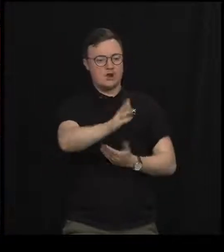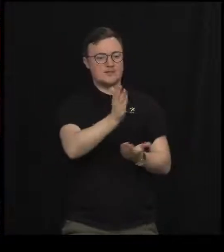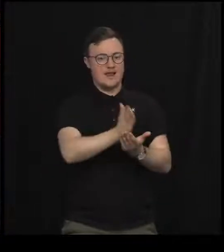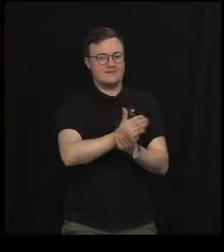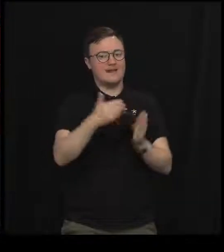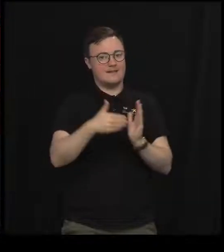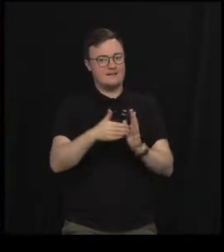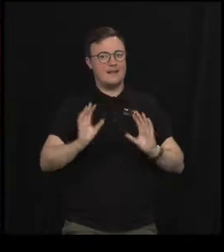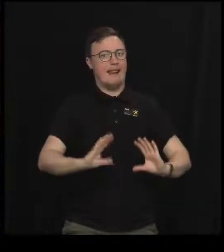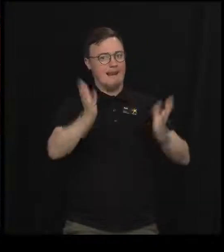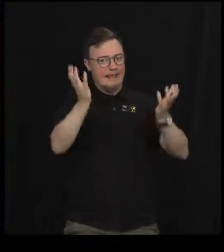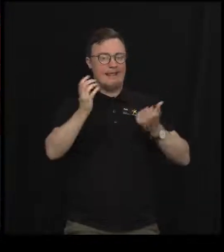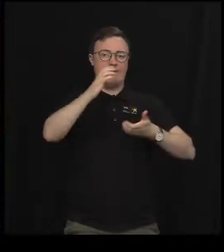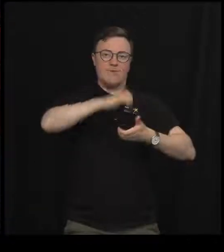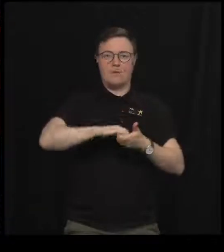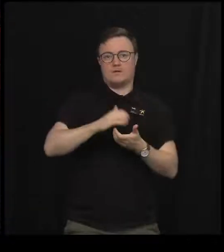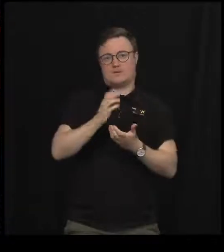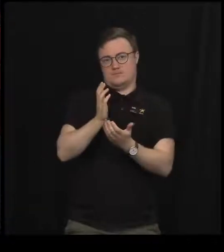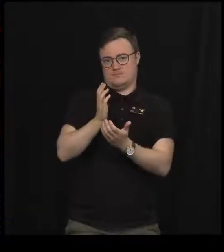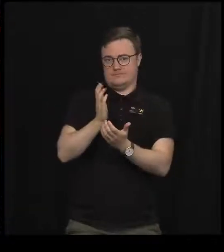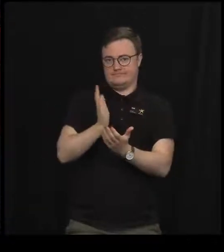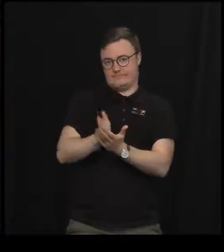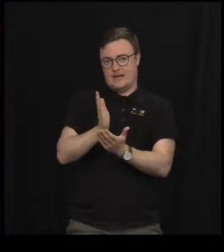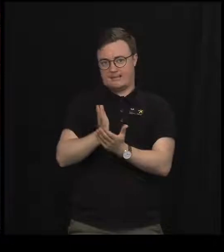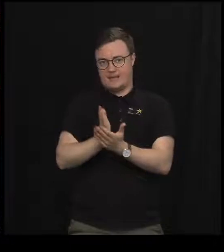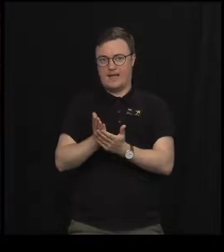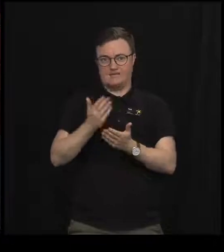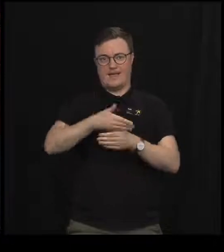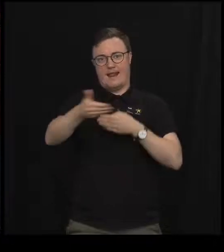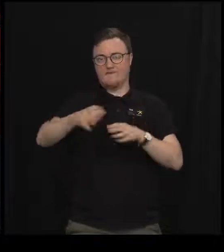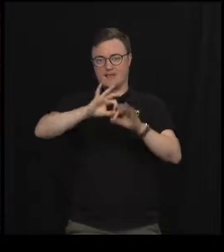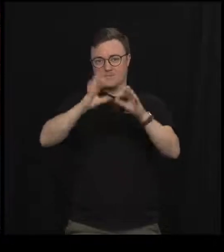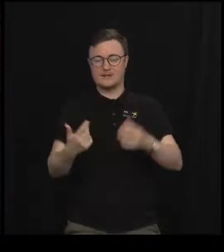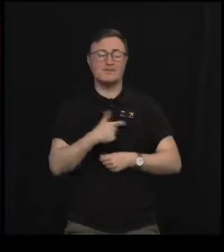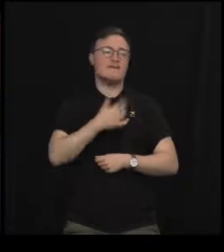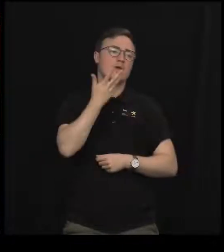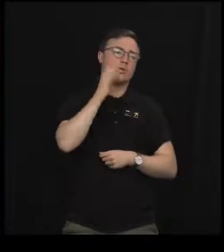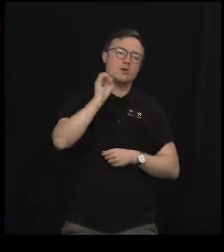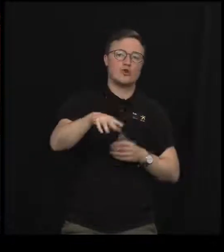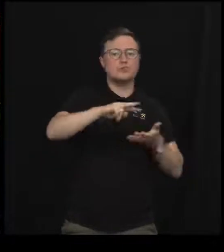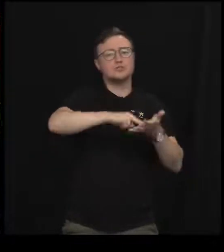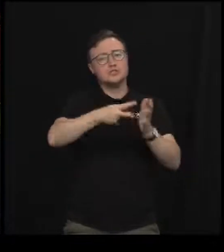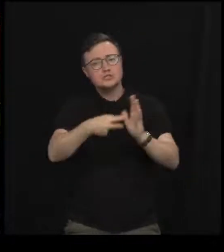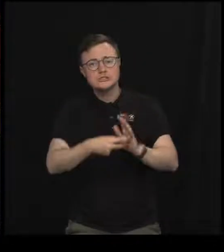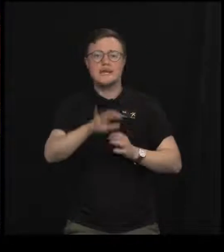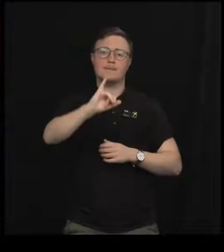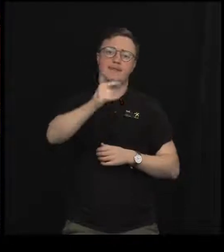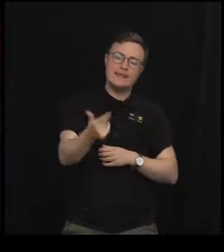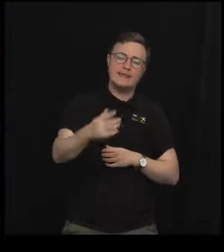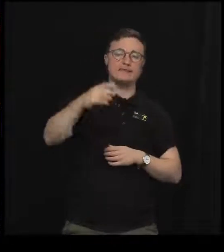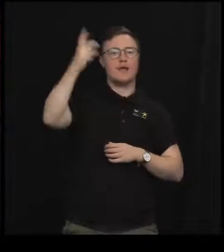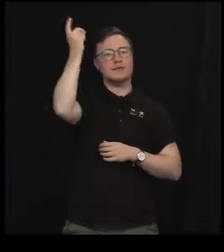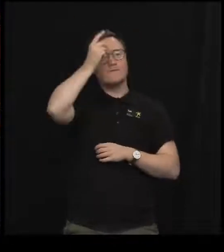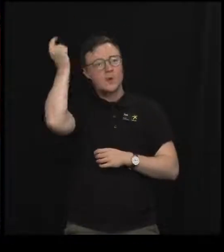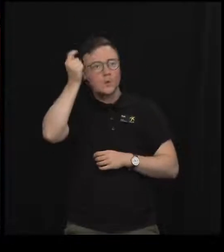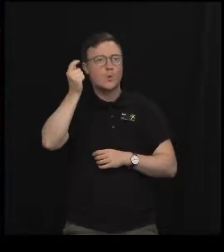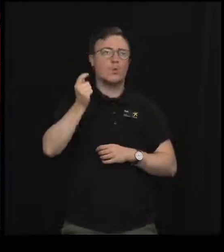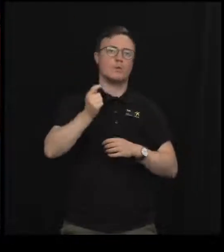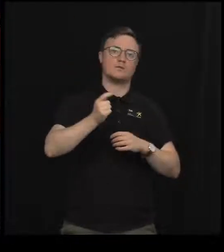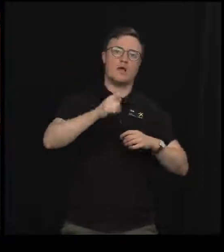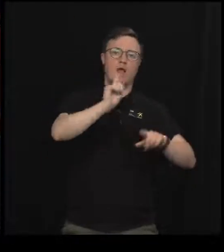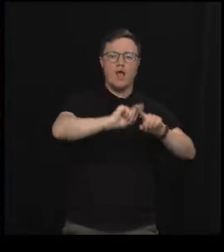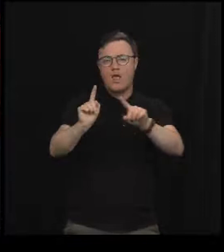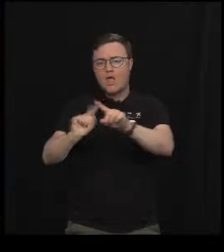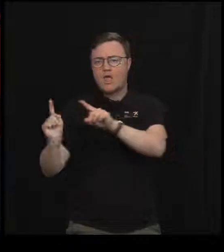and Development in the Wake of Pandemic. We talked a lot about innovations and systems building and so on, but what are you going across the